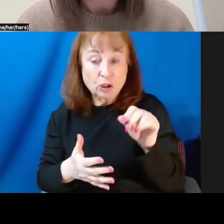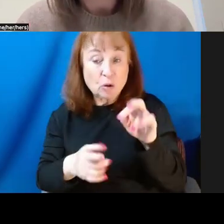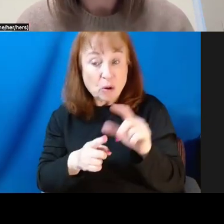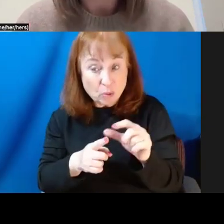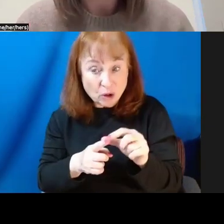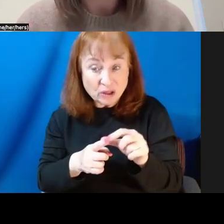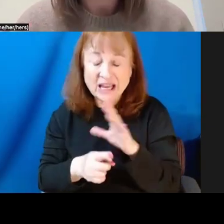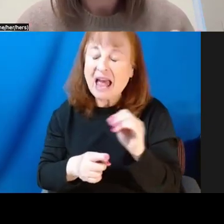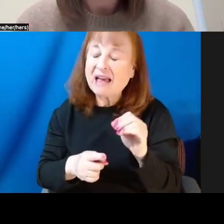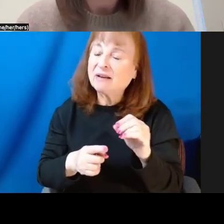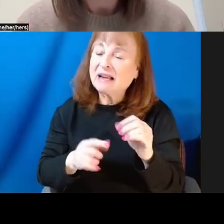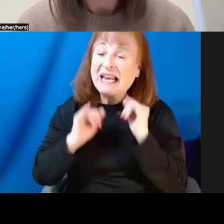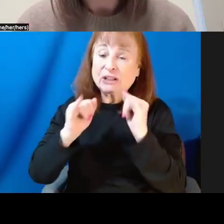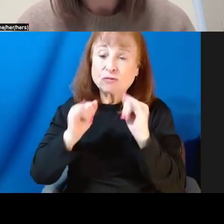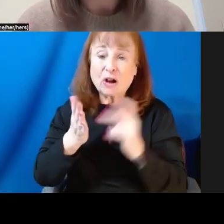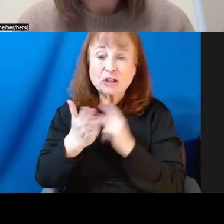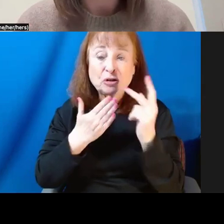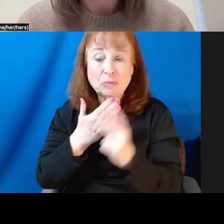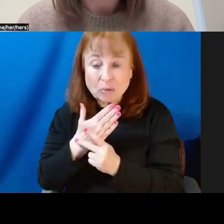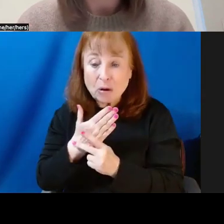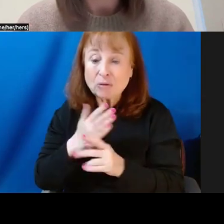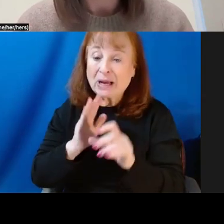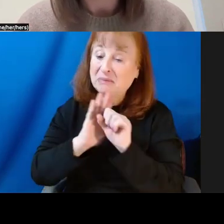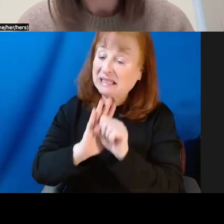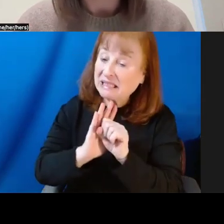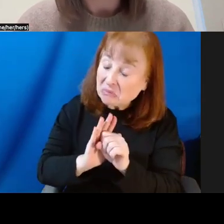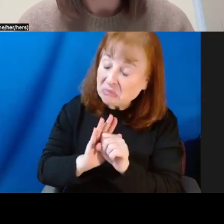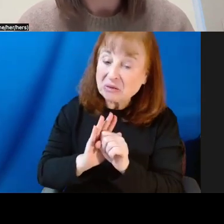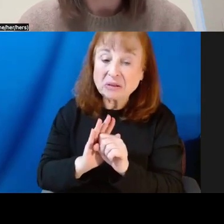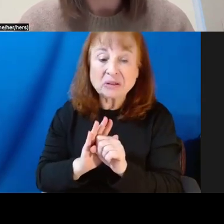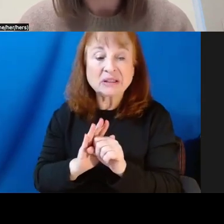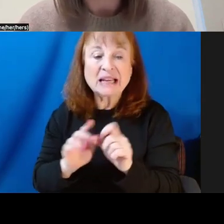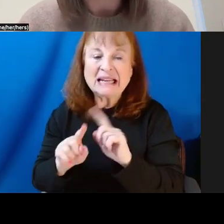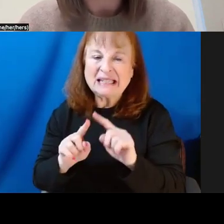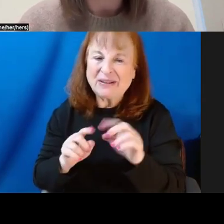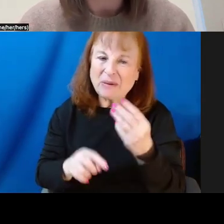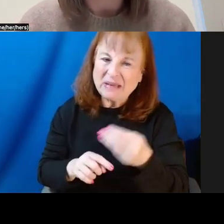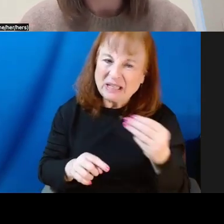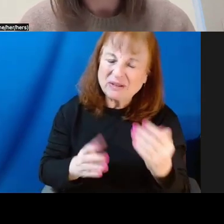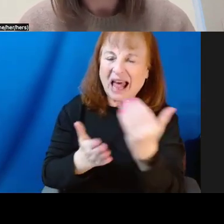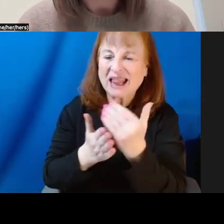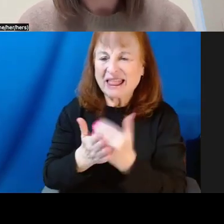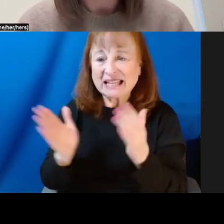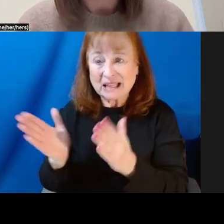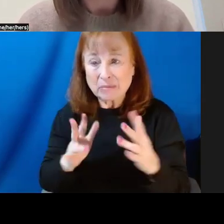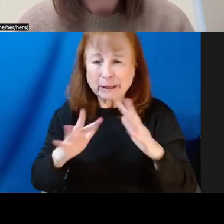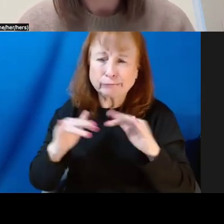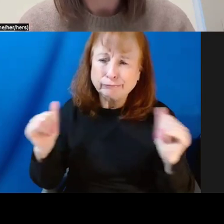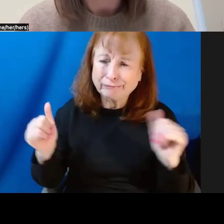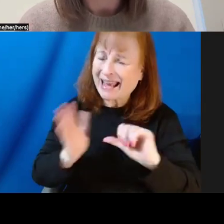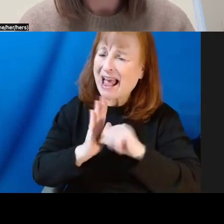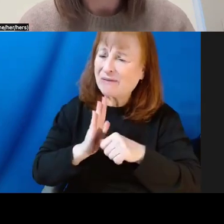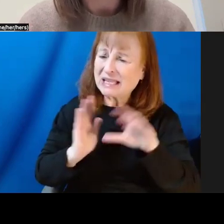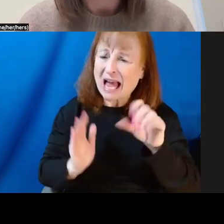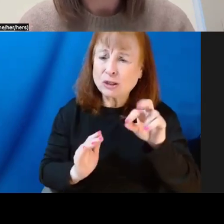instructional programs, symbol sets, pre-made materials, lesson plans, and so on that emphasize